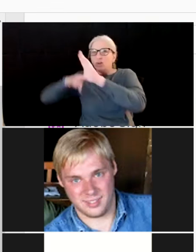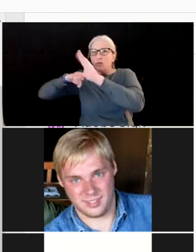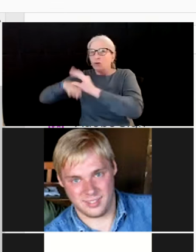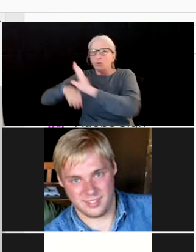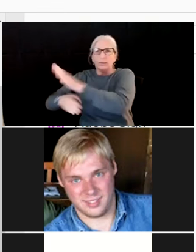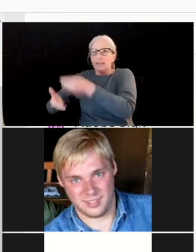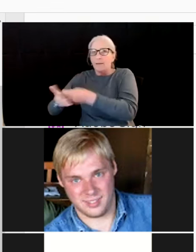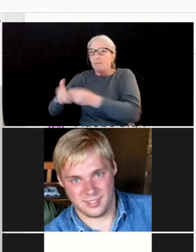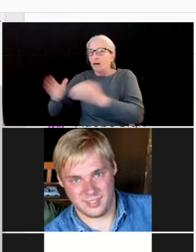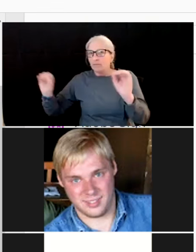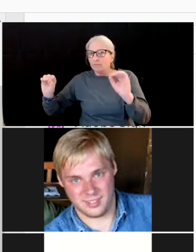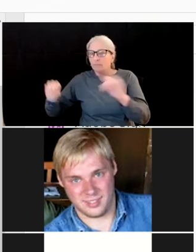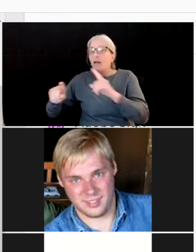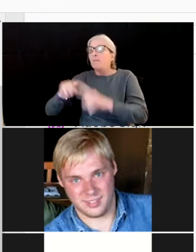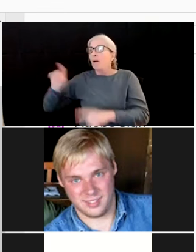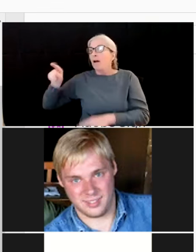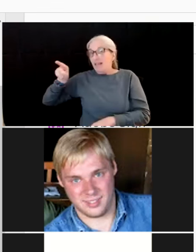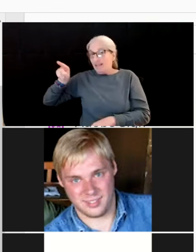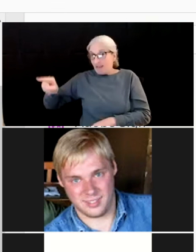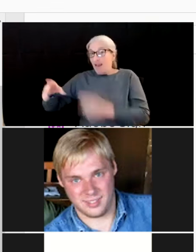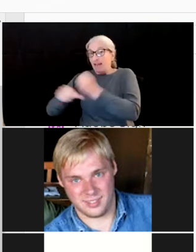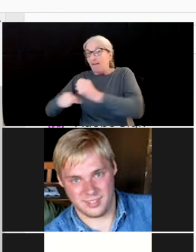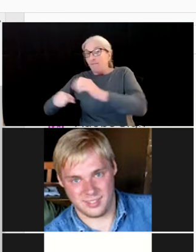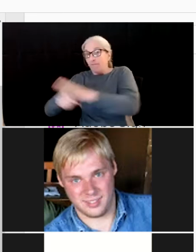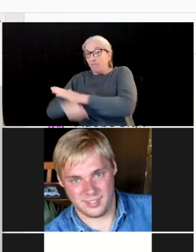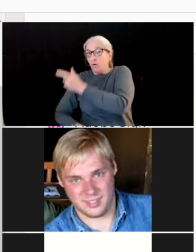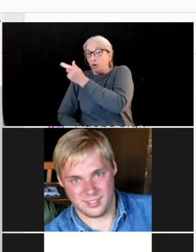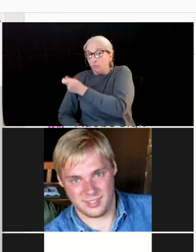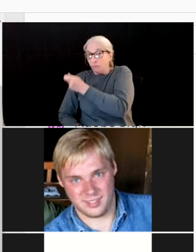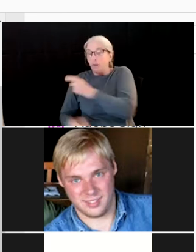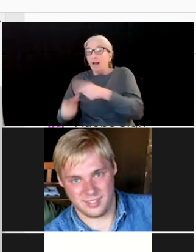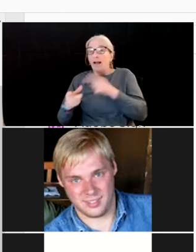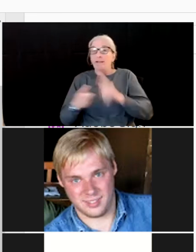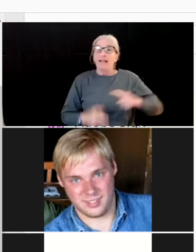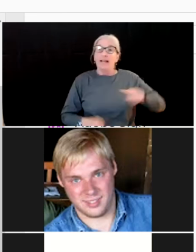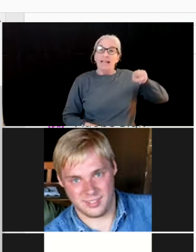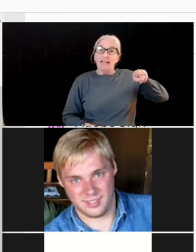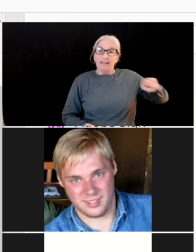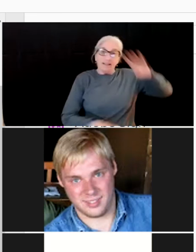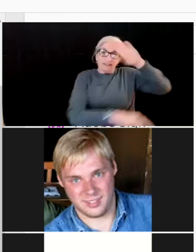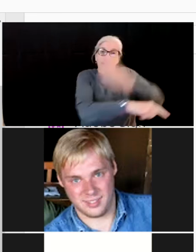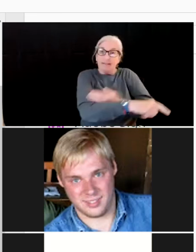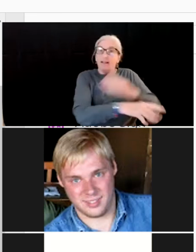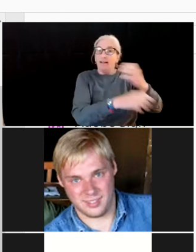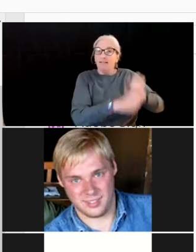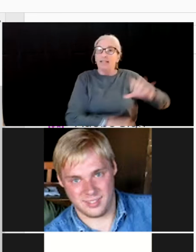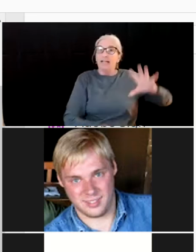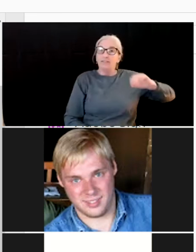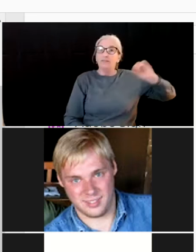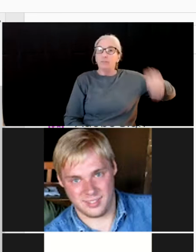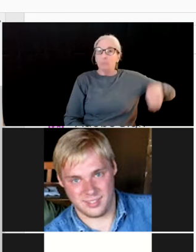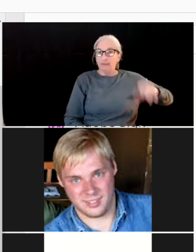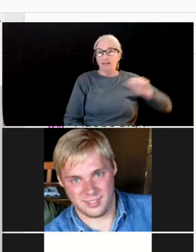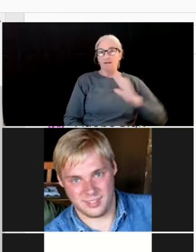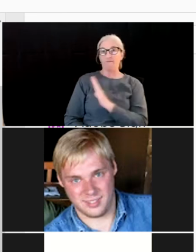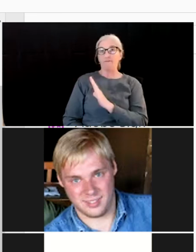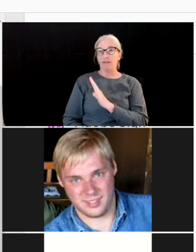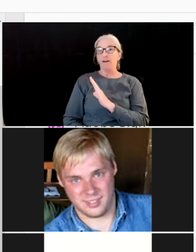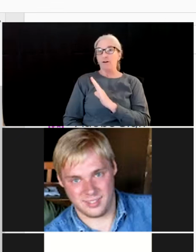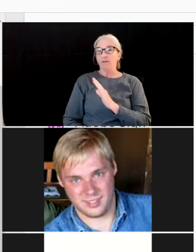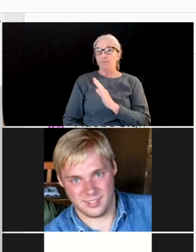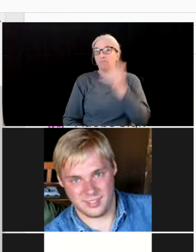just 50% added on to what the total family benefit is. All right. So benefits on